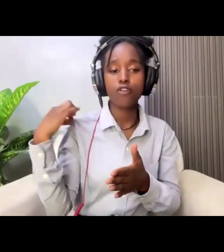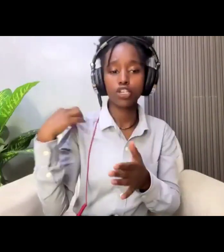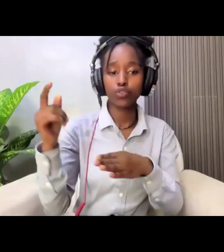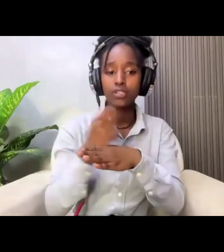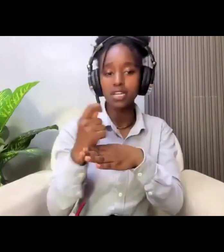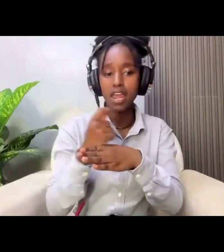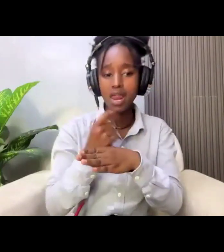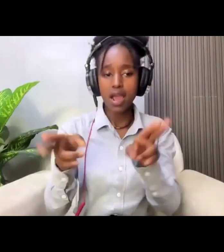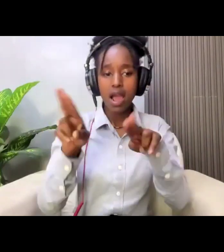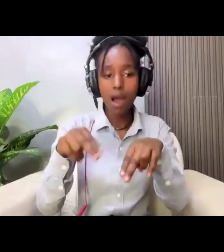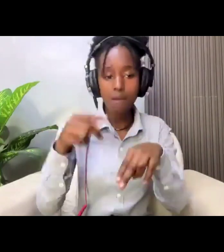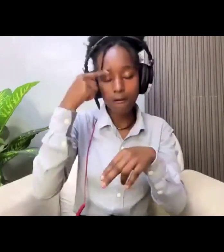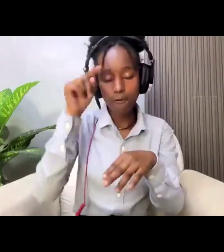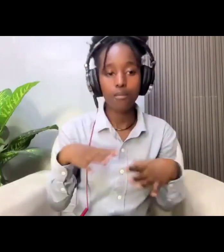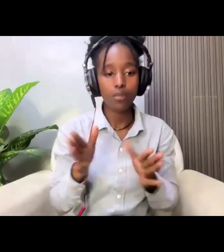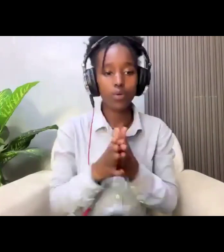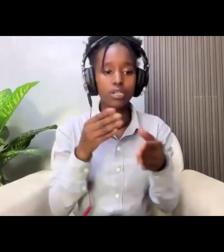Namibia, and part of their